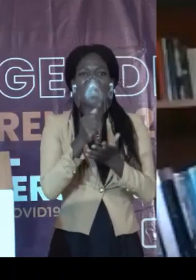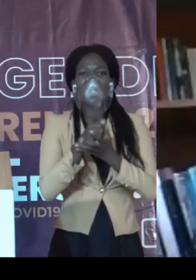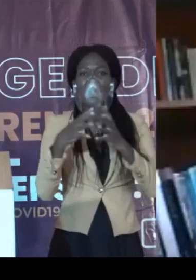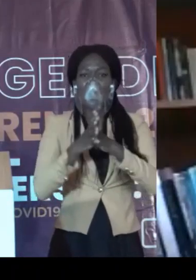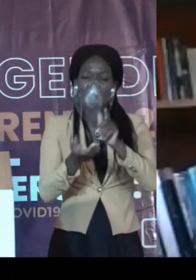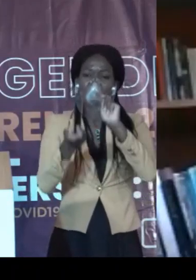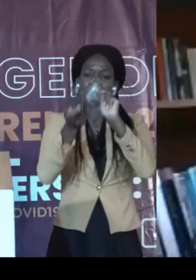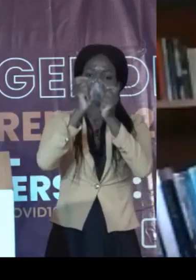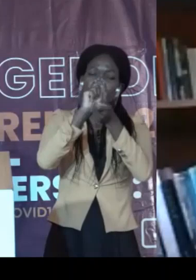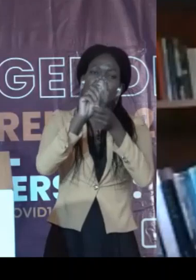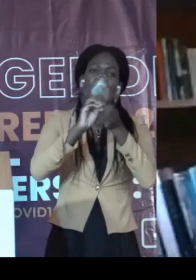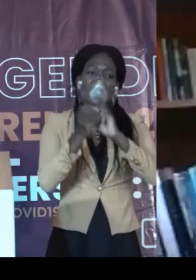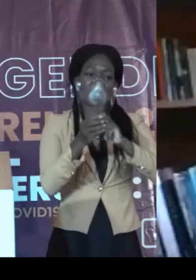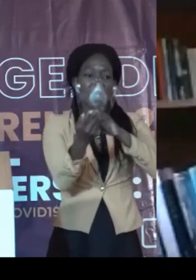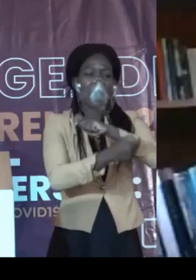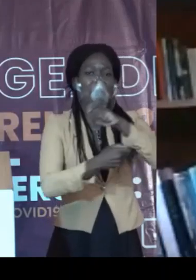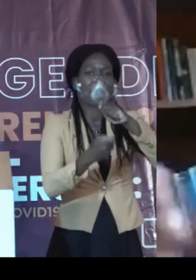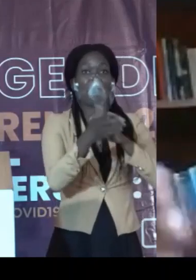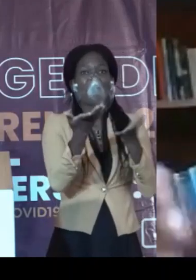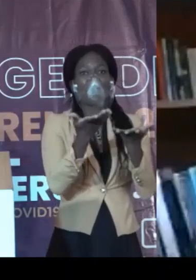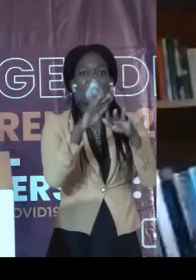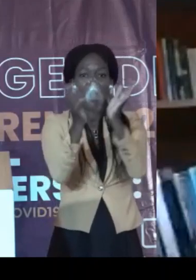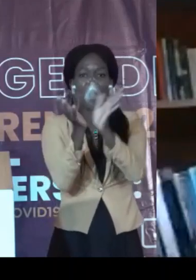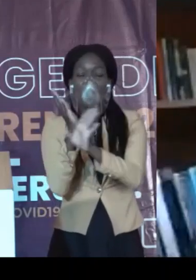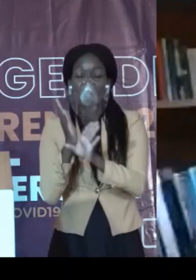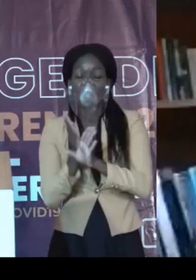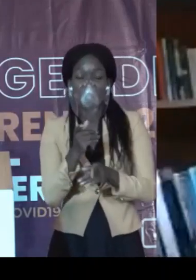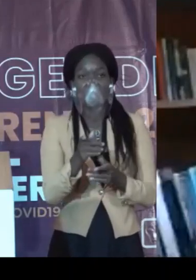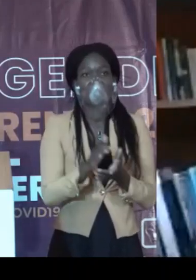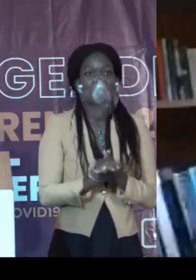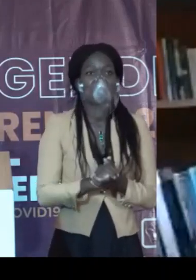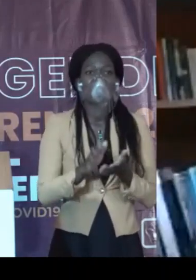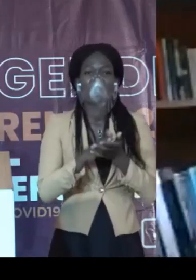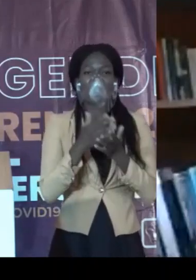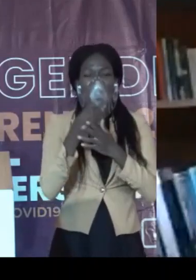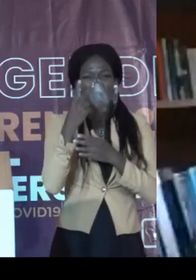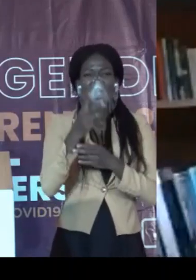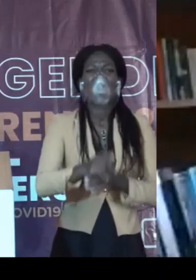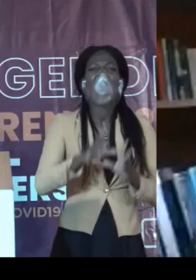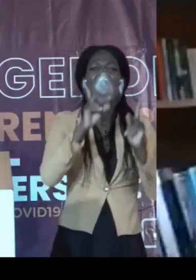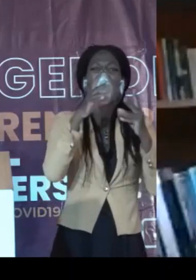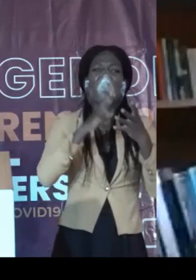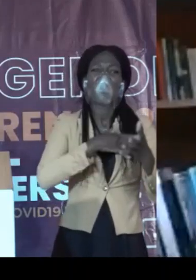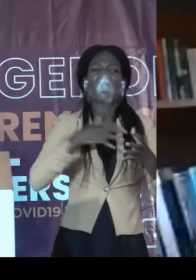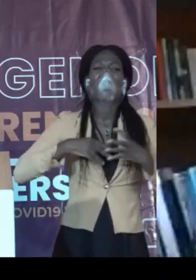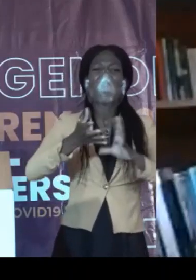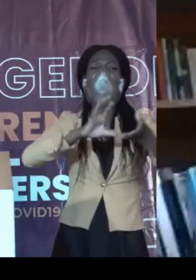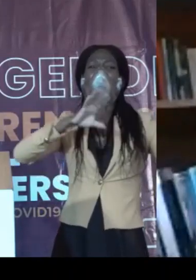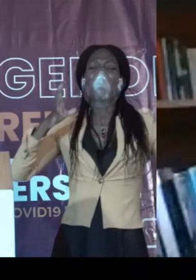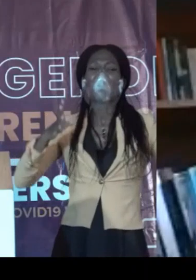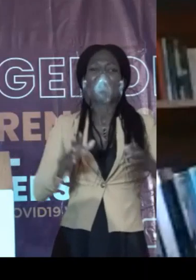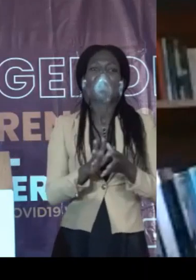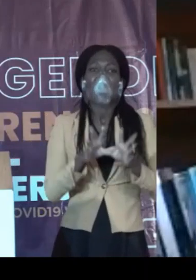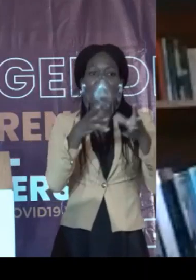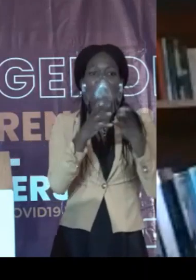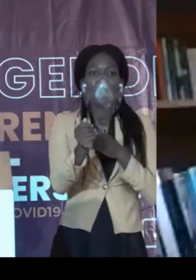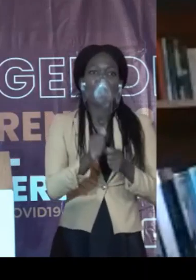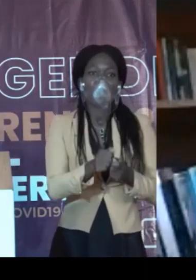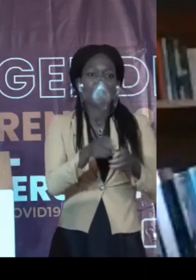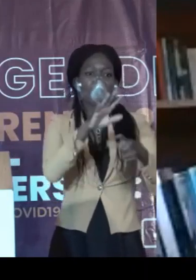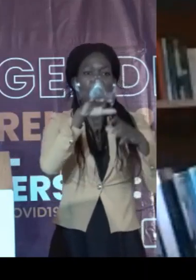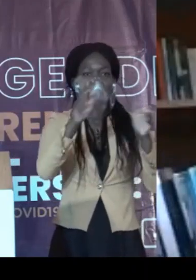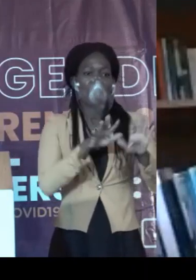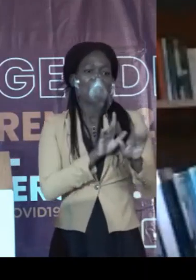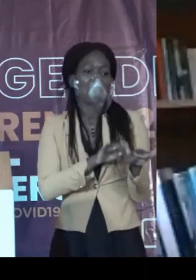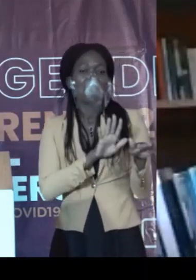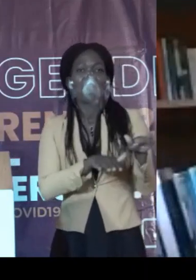in communities. I have seen thousands and thousands of women with their little sewing machines sewing the face masks